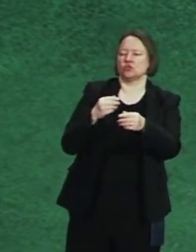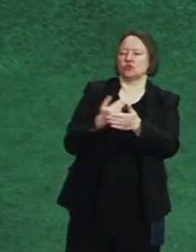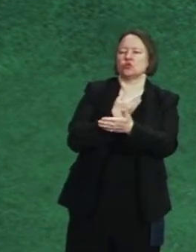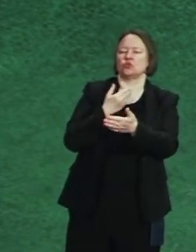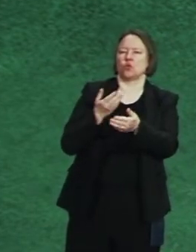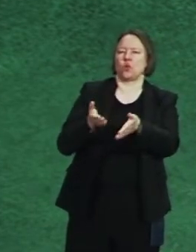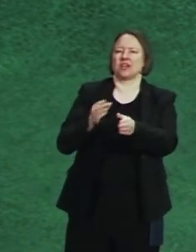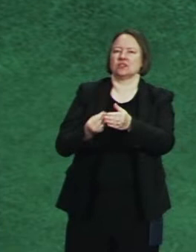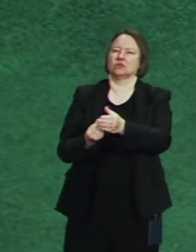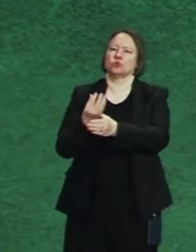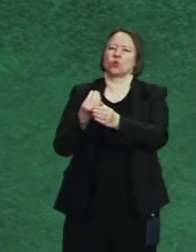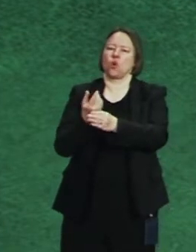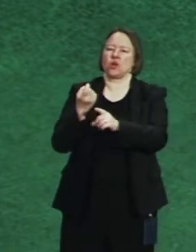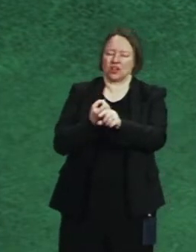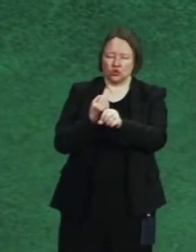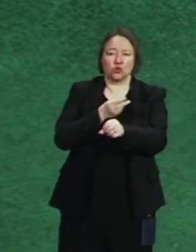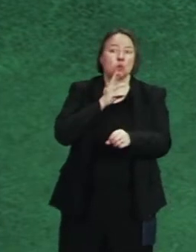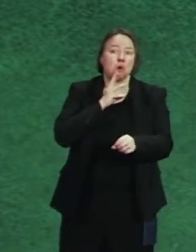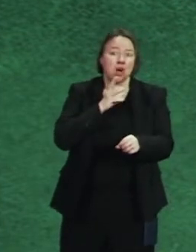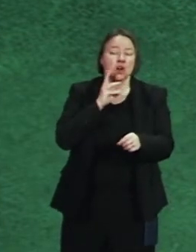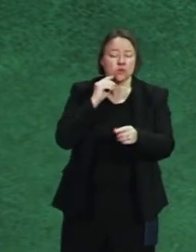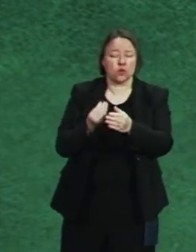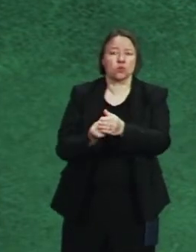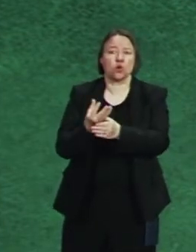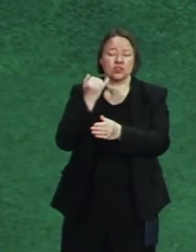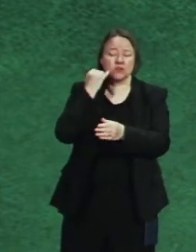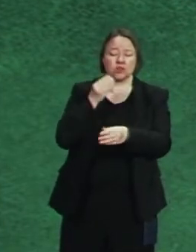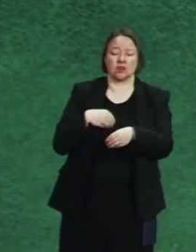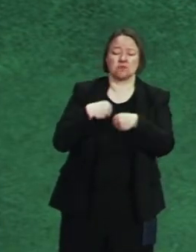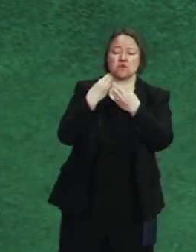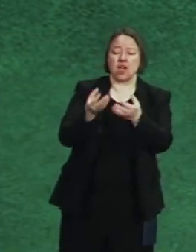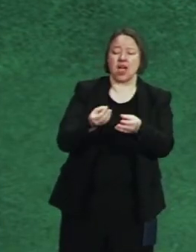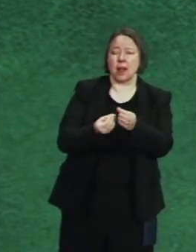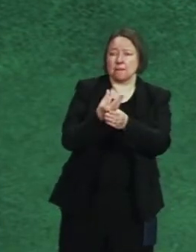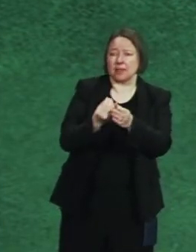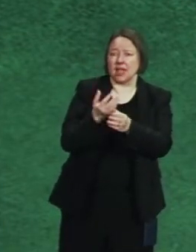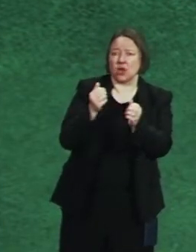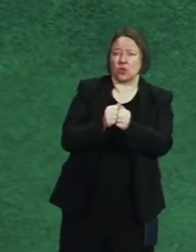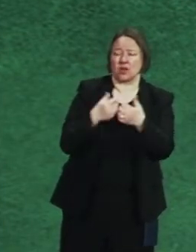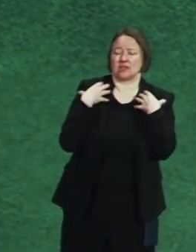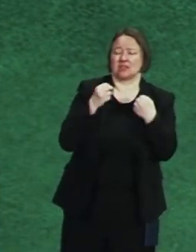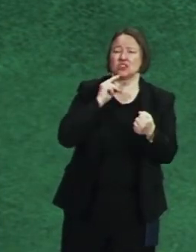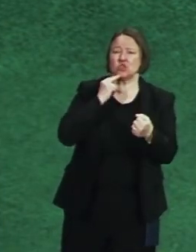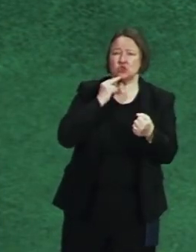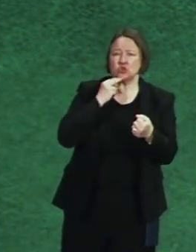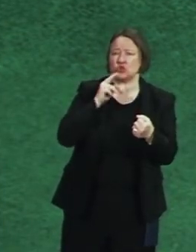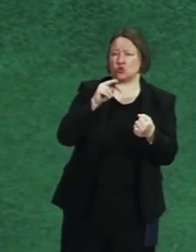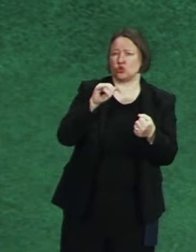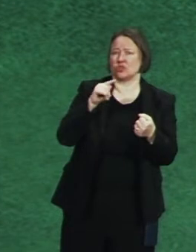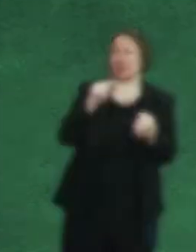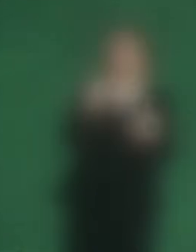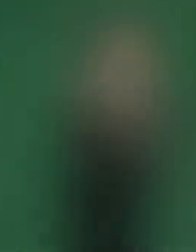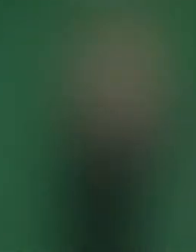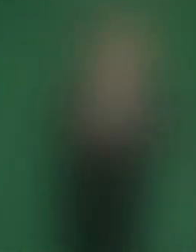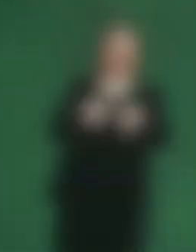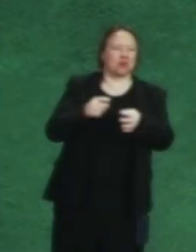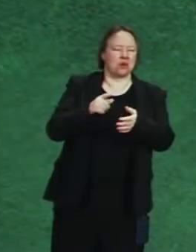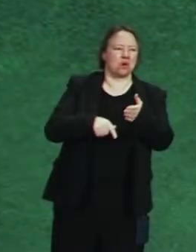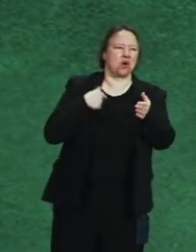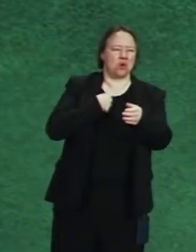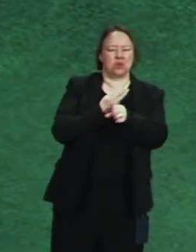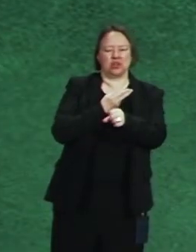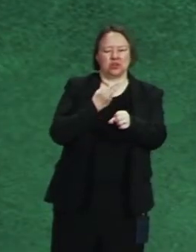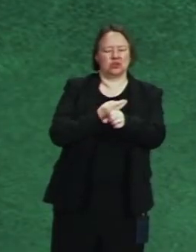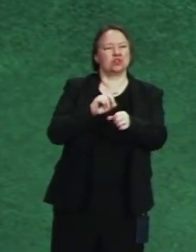anchorage in the water to grow. So if you can provide a plant with some of these nutrients, even without soil, it means it can grow. So first